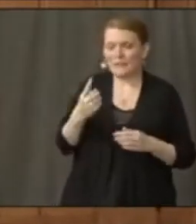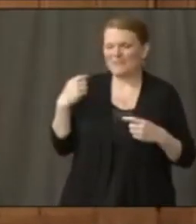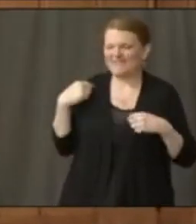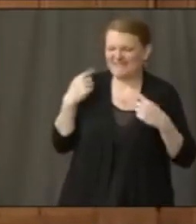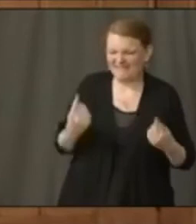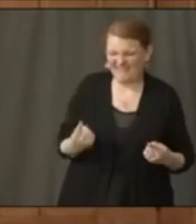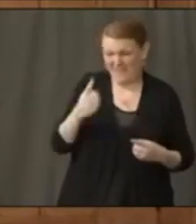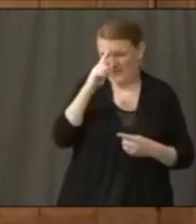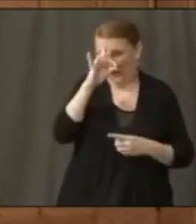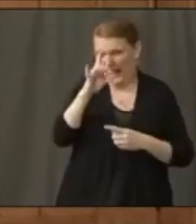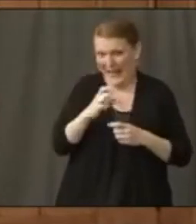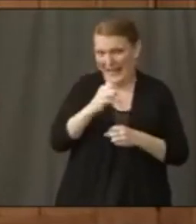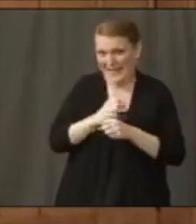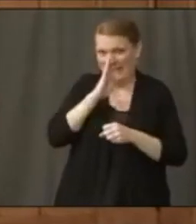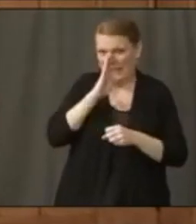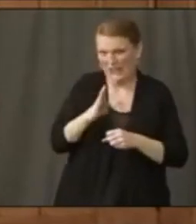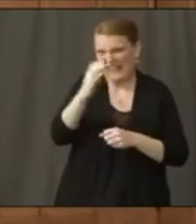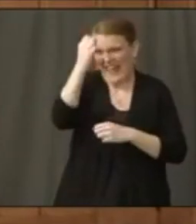are at Cohen's.